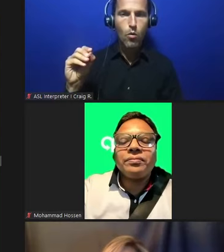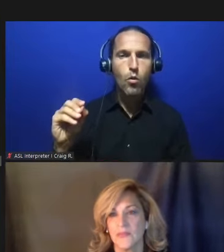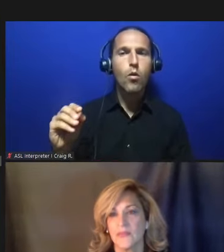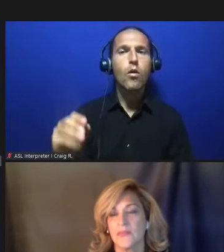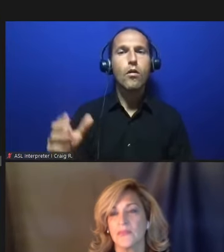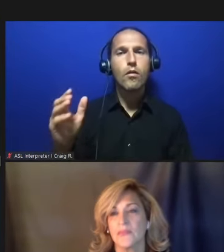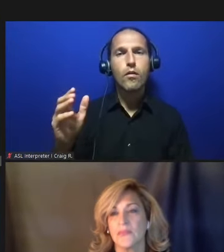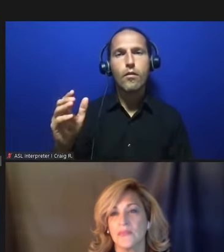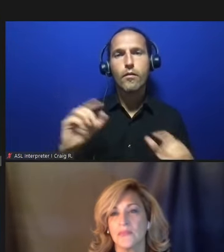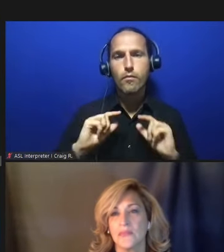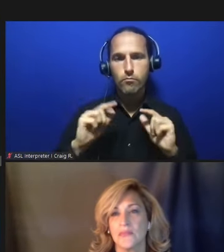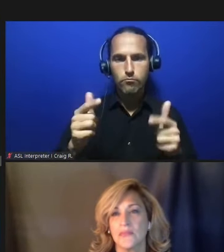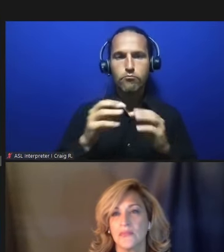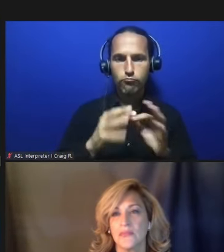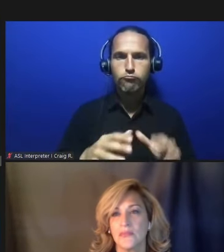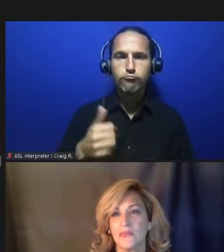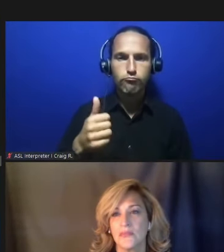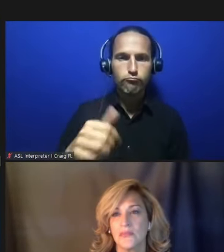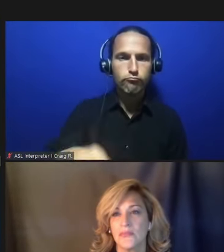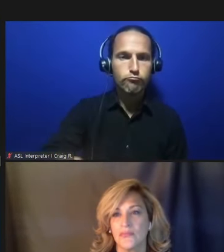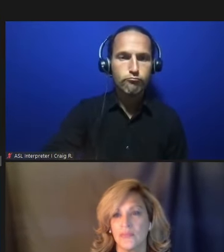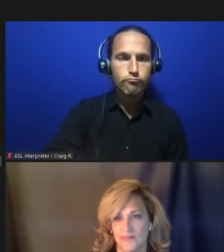Roberta Cooperman.